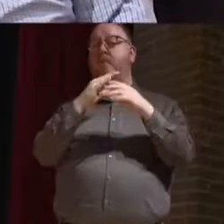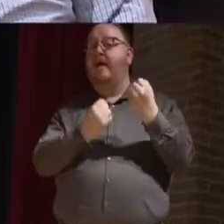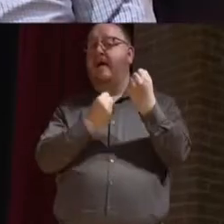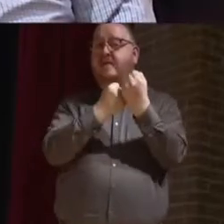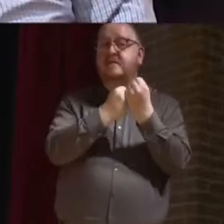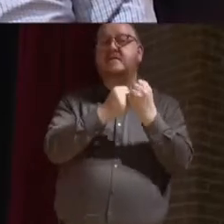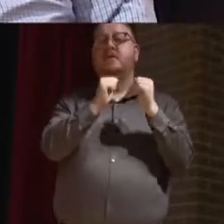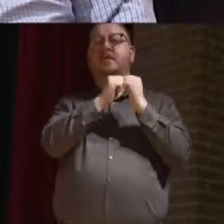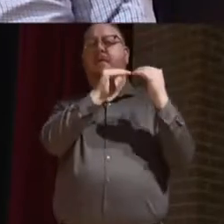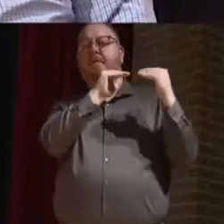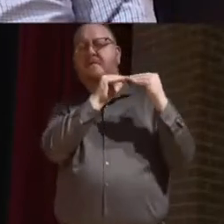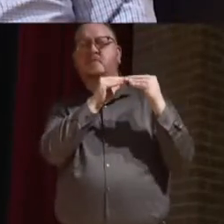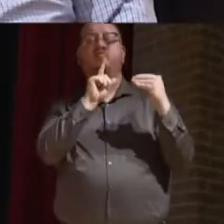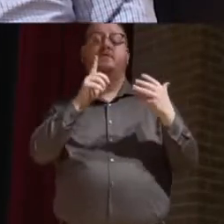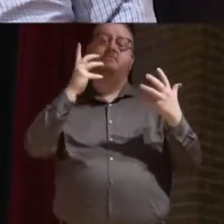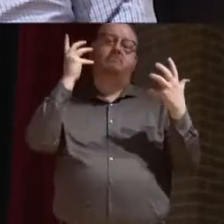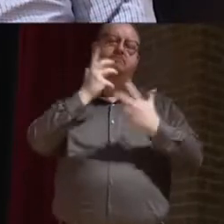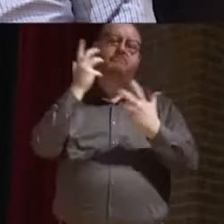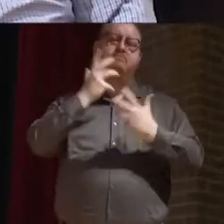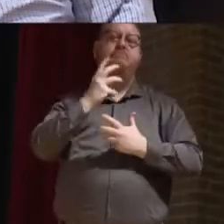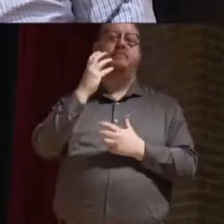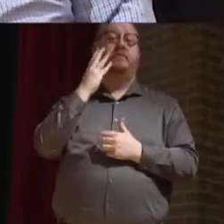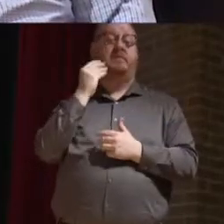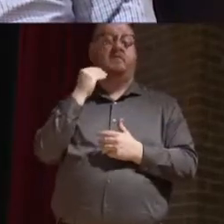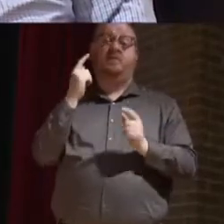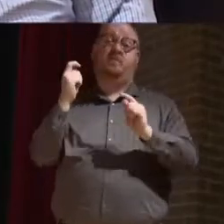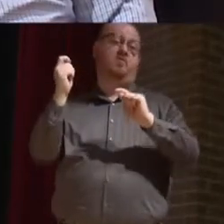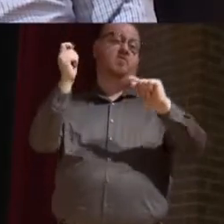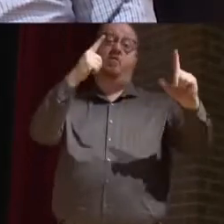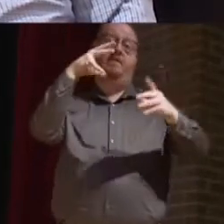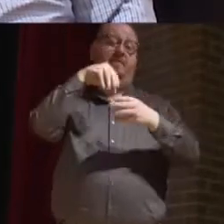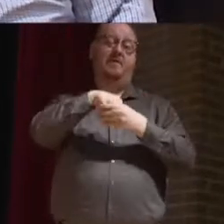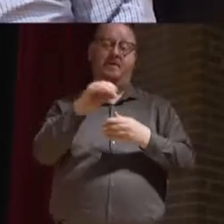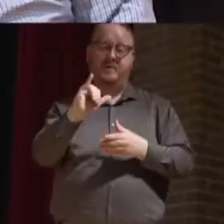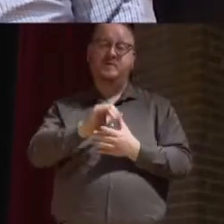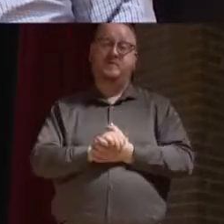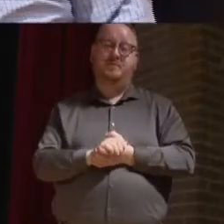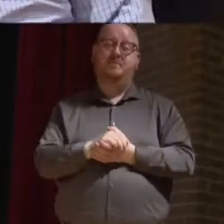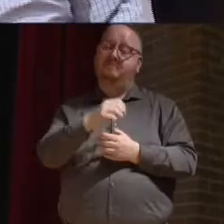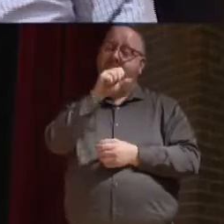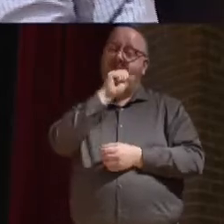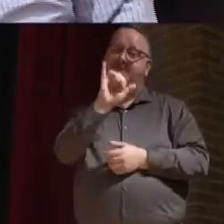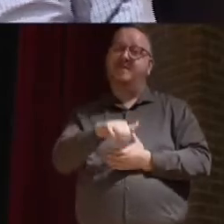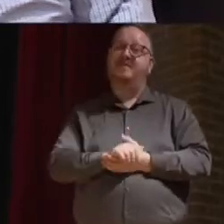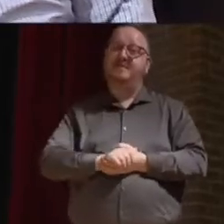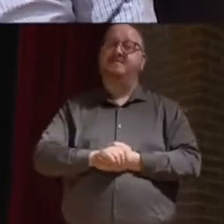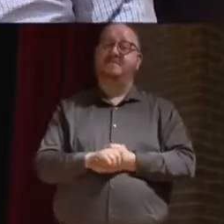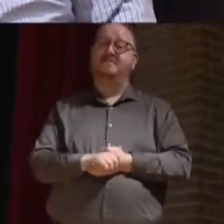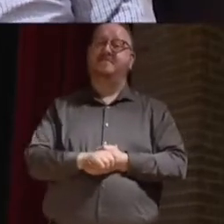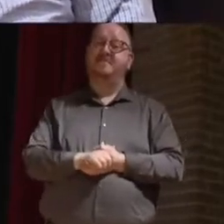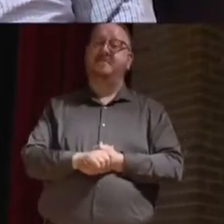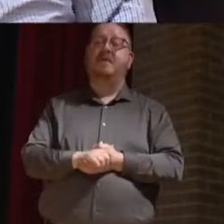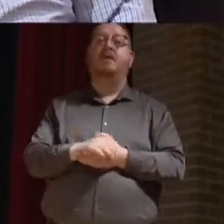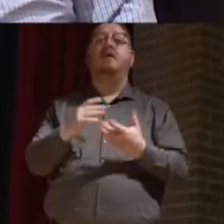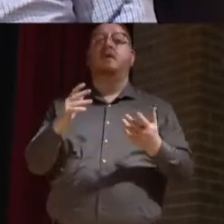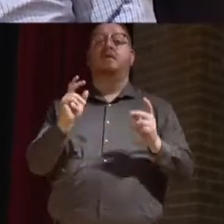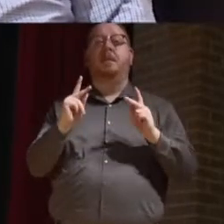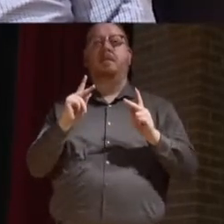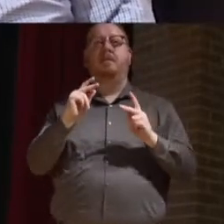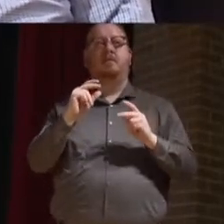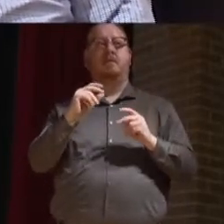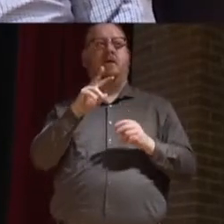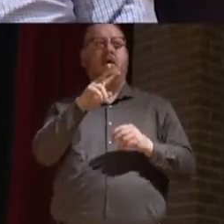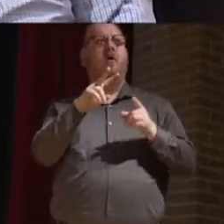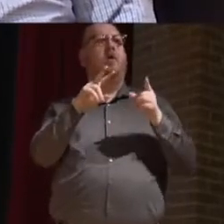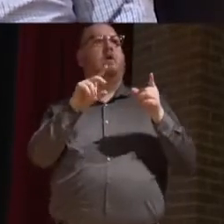been an amazing experience for everybody. So I like all these opportunities for people not to be scared of individuals